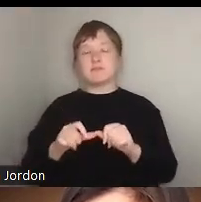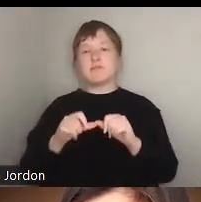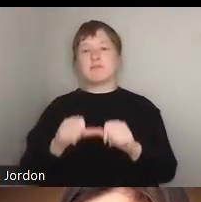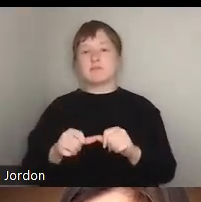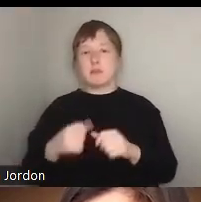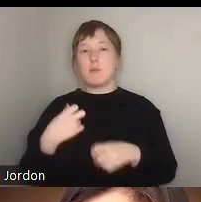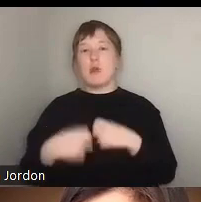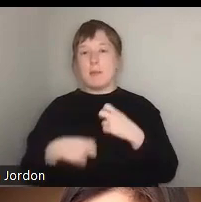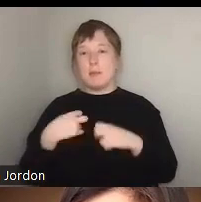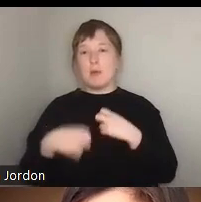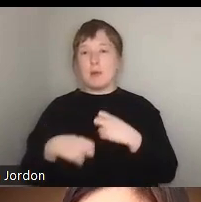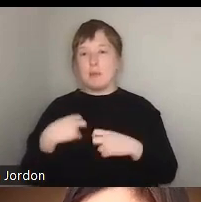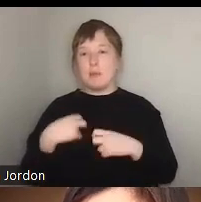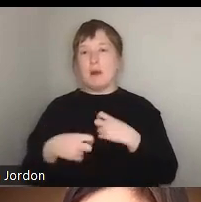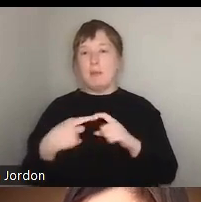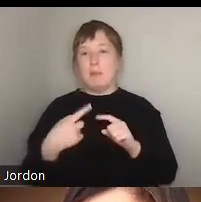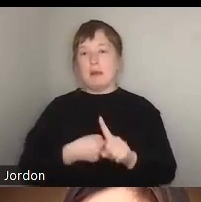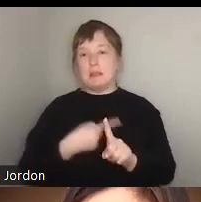it's months now.